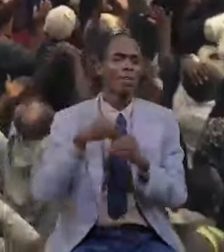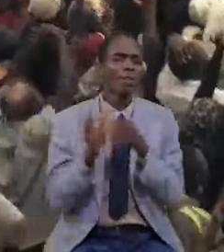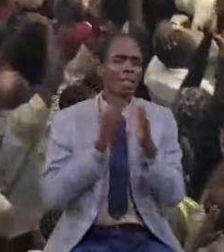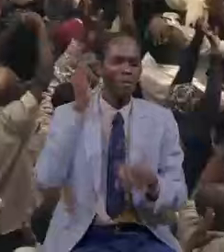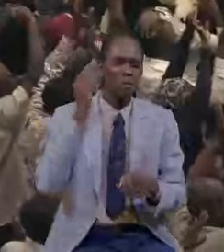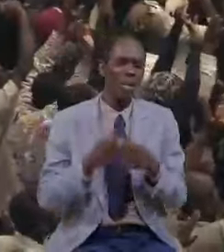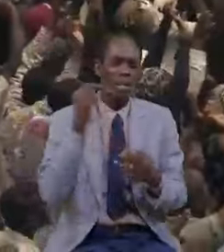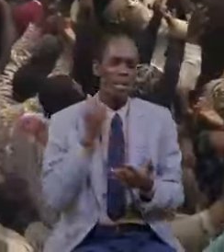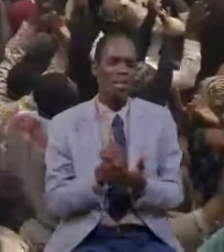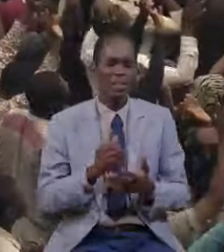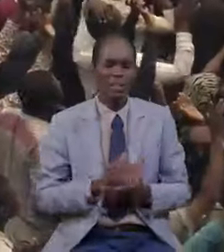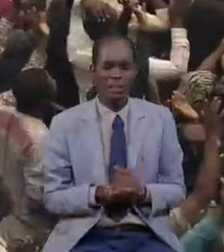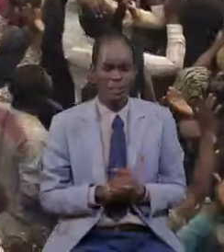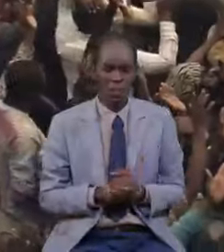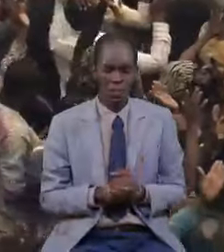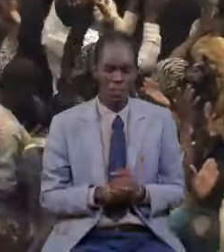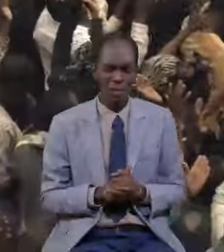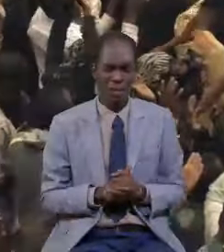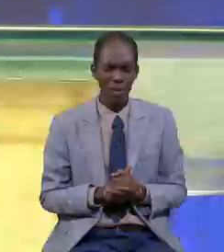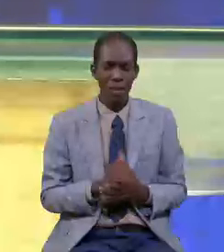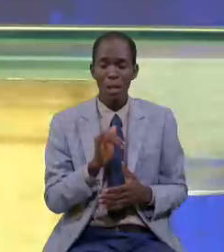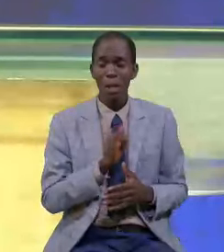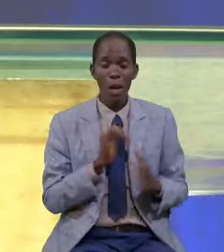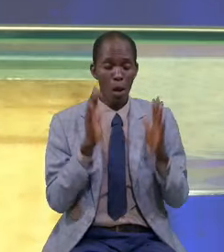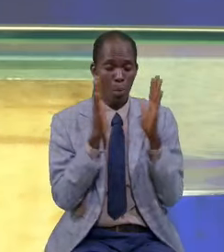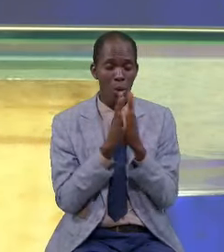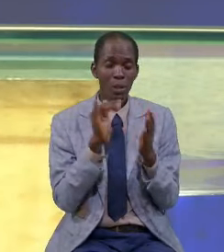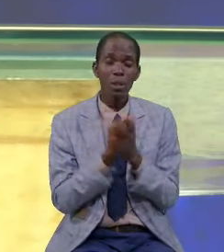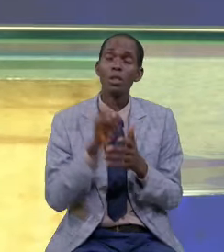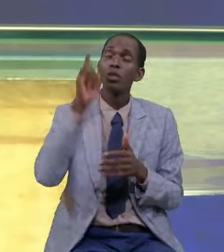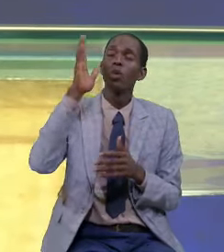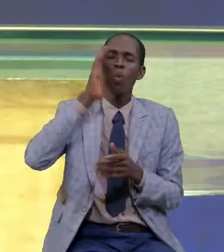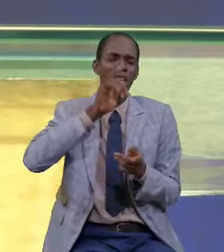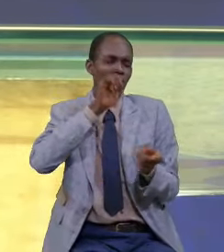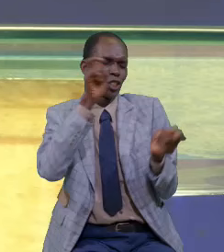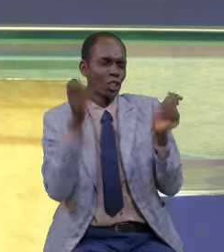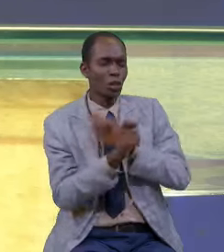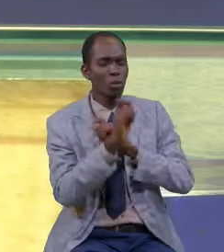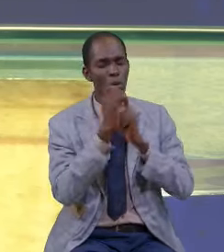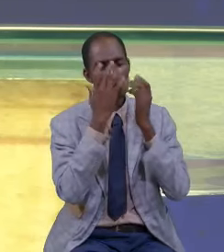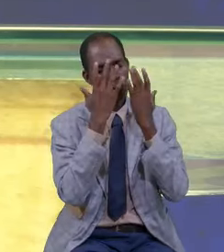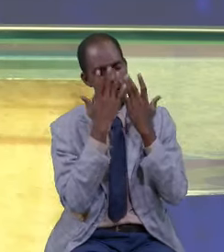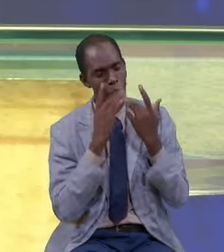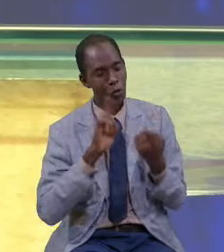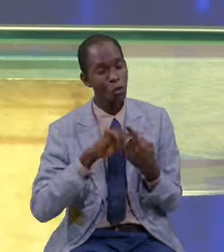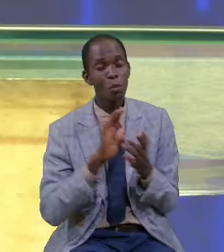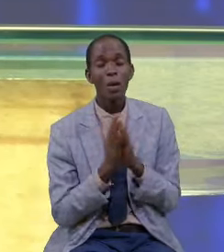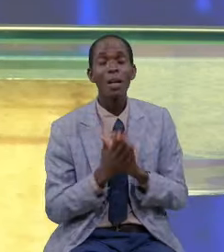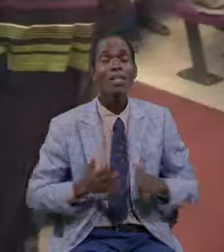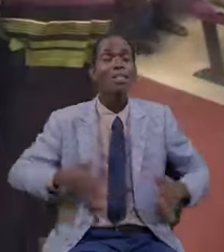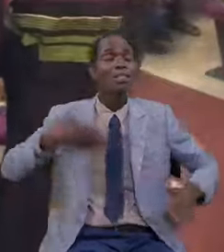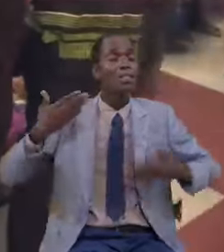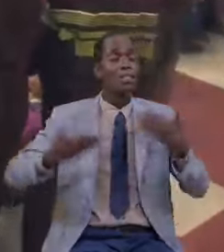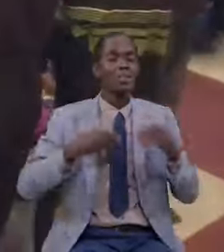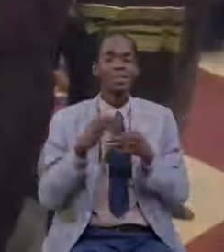name. I pray you turn their sorrow to joy. Wipe their tears